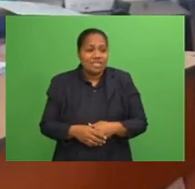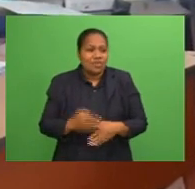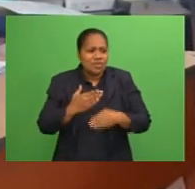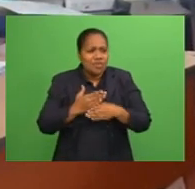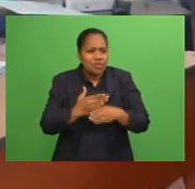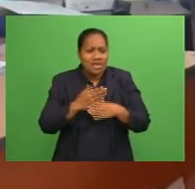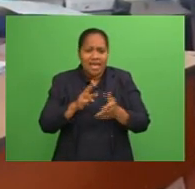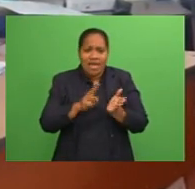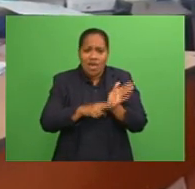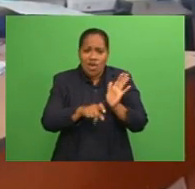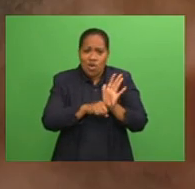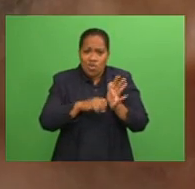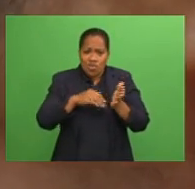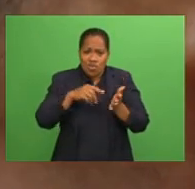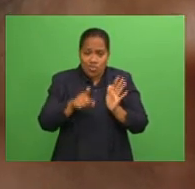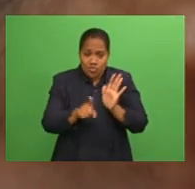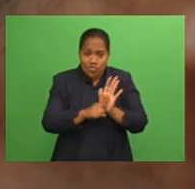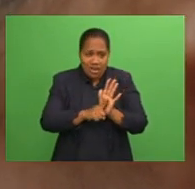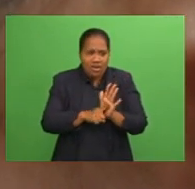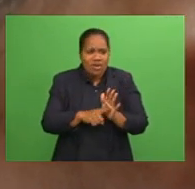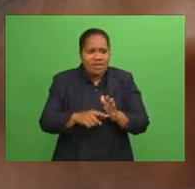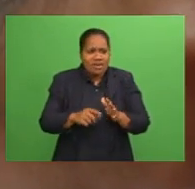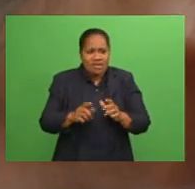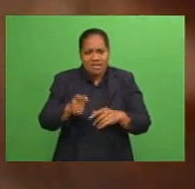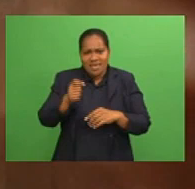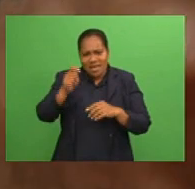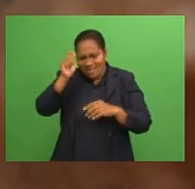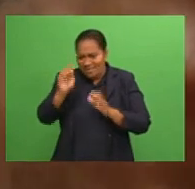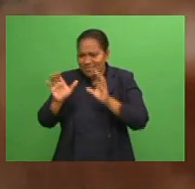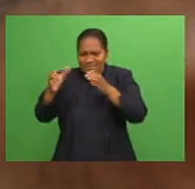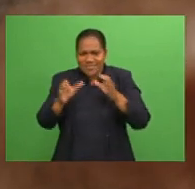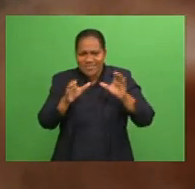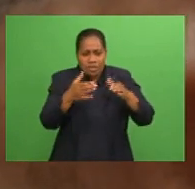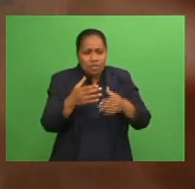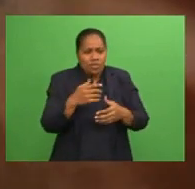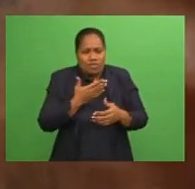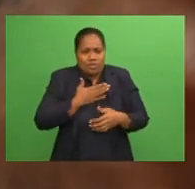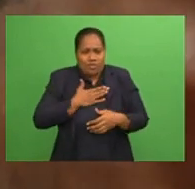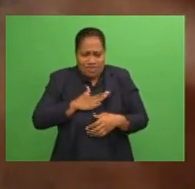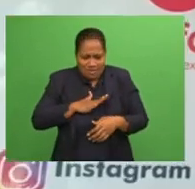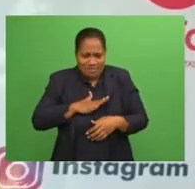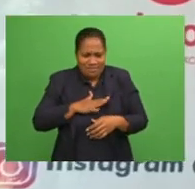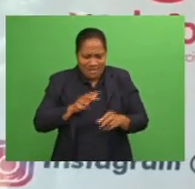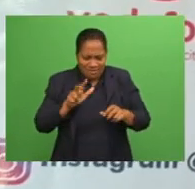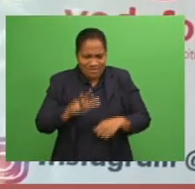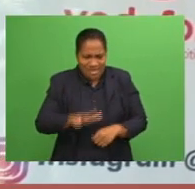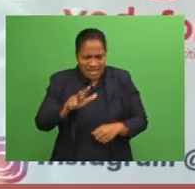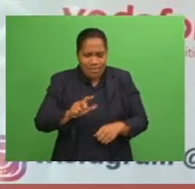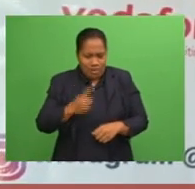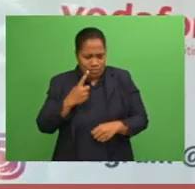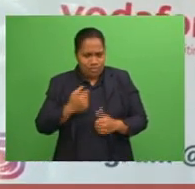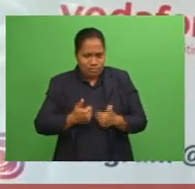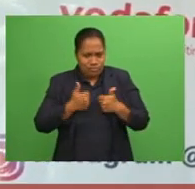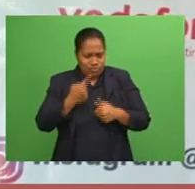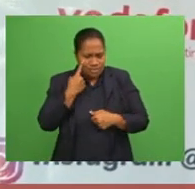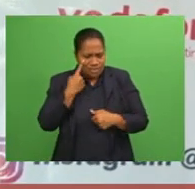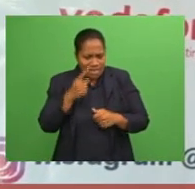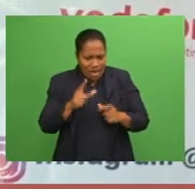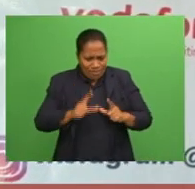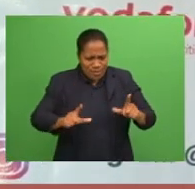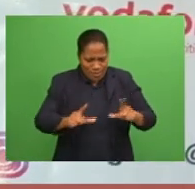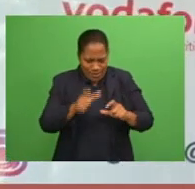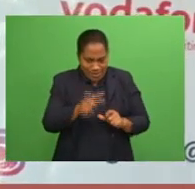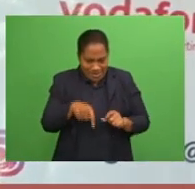this, clubs would be reluctant to sign players, but it's great to see a local securing a contract. The FNRL Players Pathway